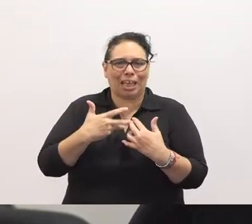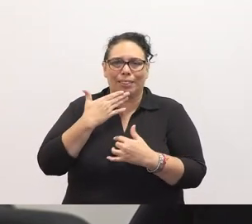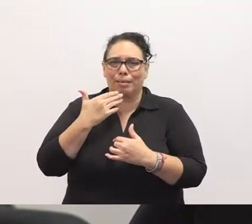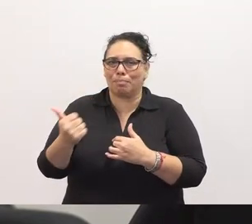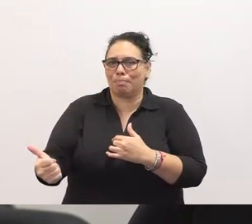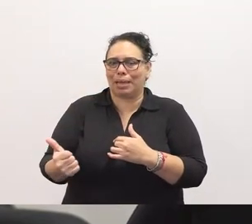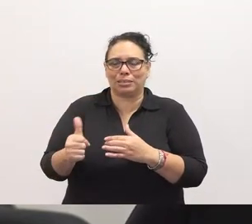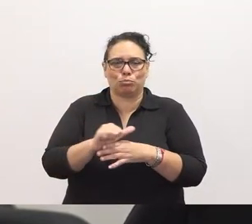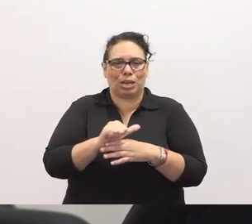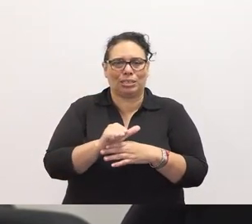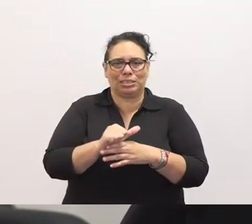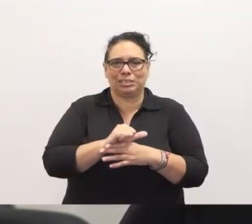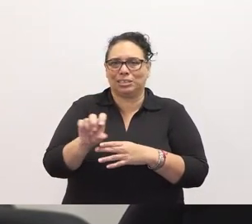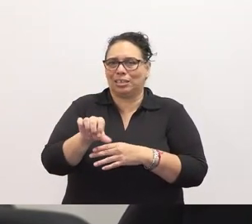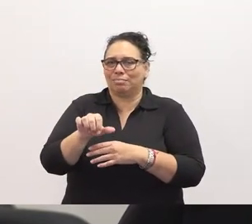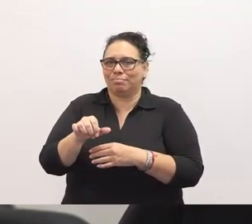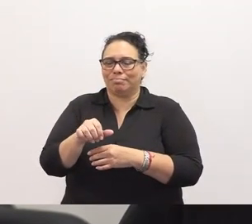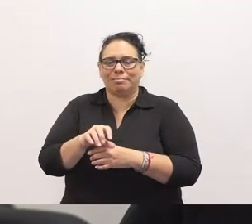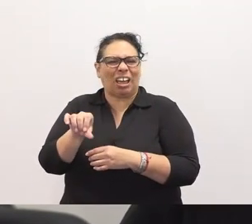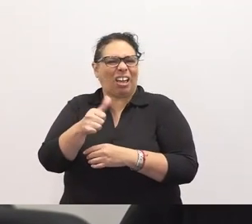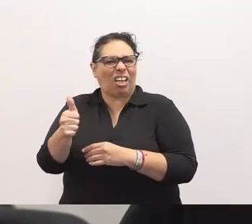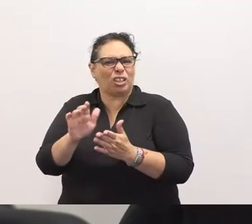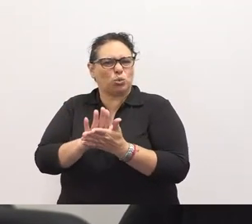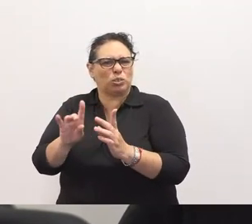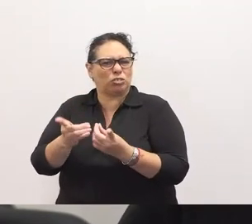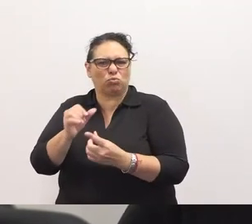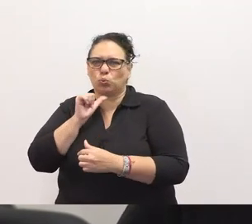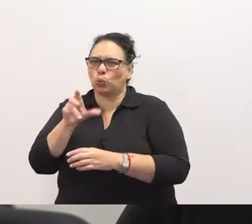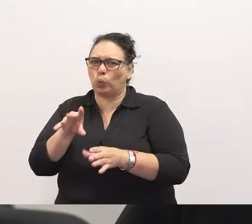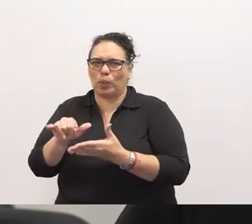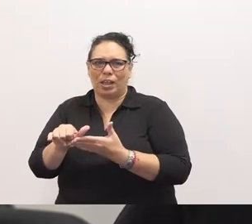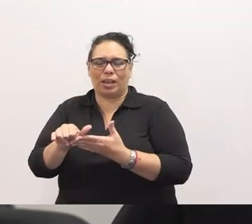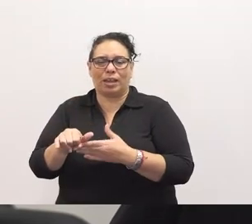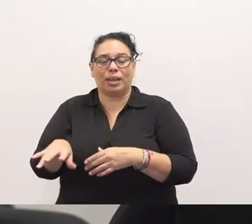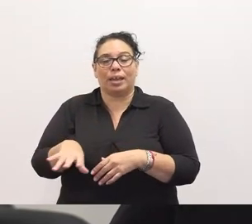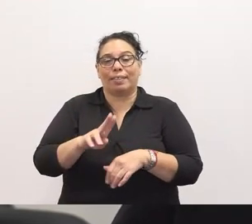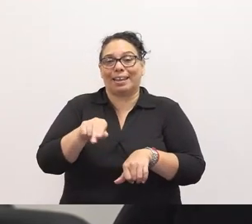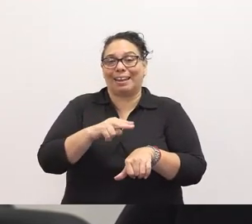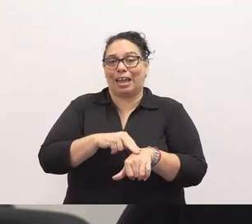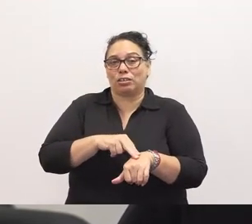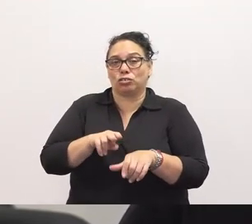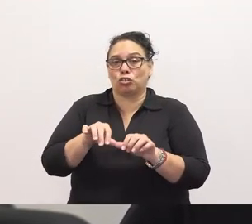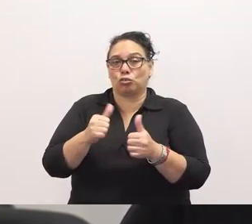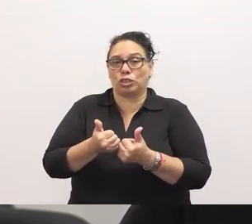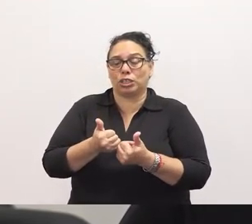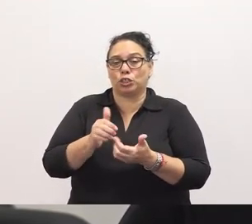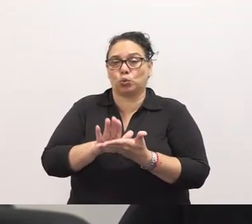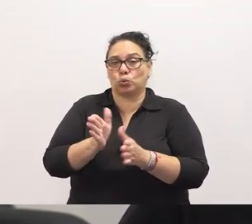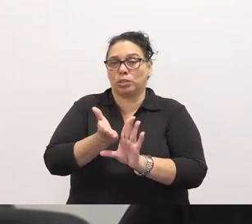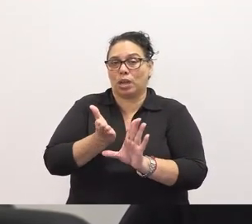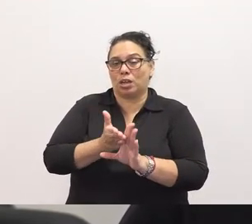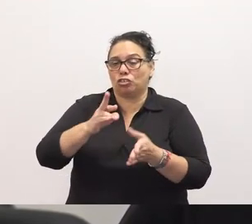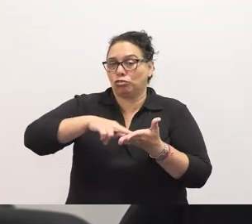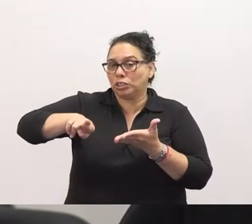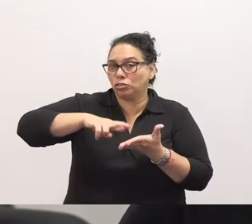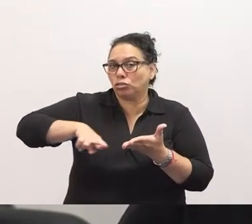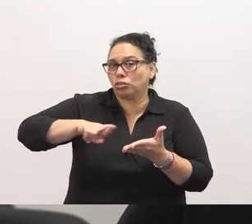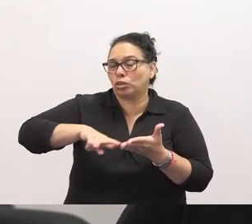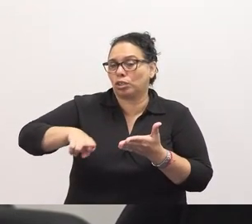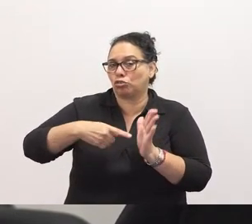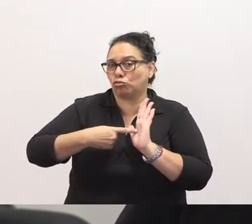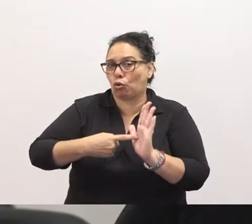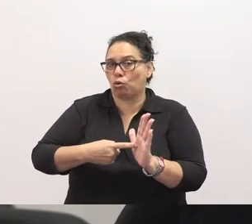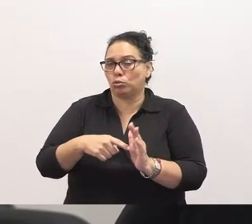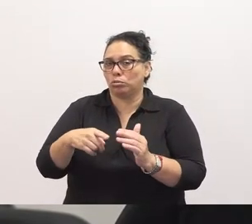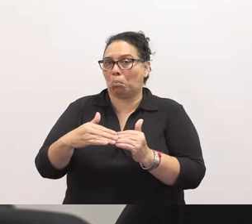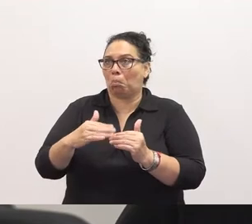school districts. According to the National Association of School Psychologists, the research shows that over 100 studies